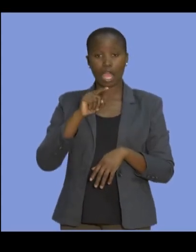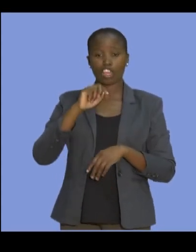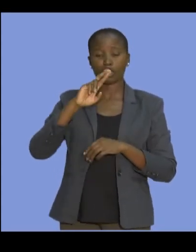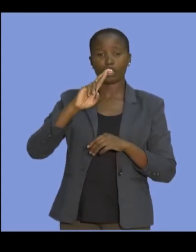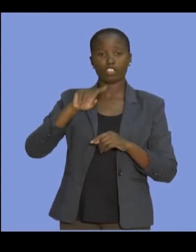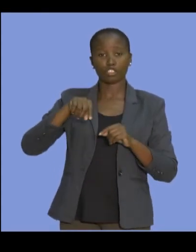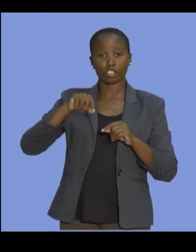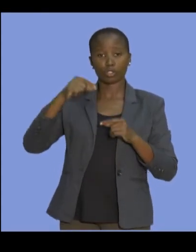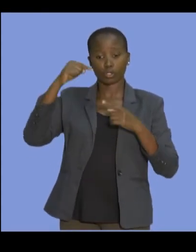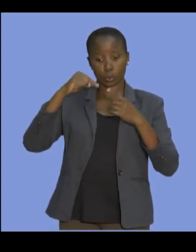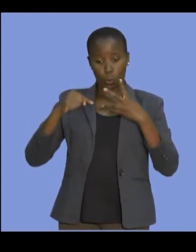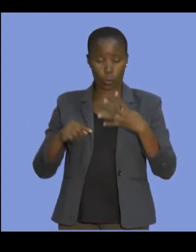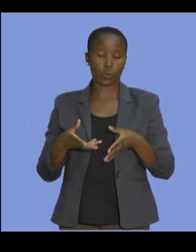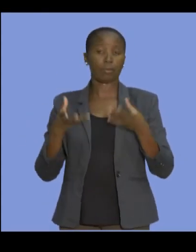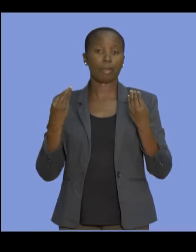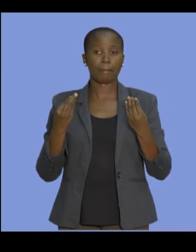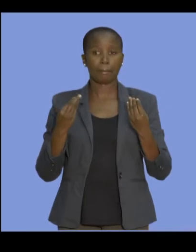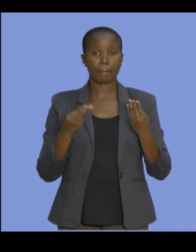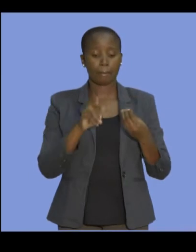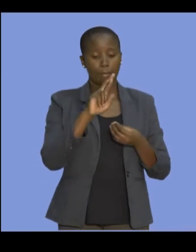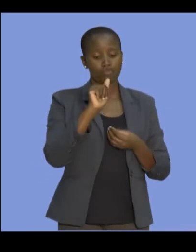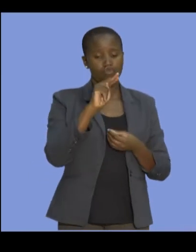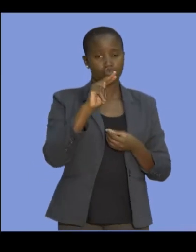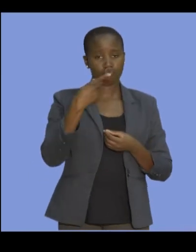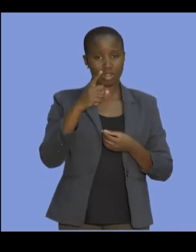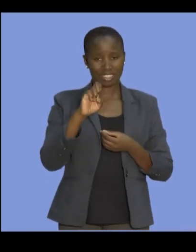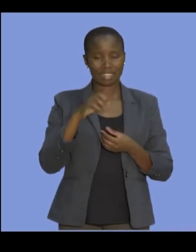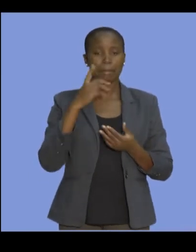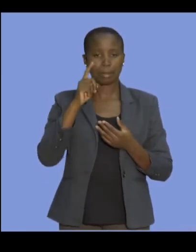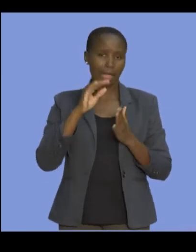will be higher and the scores less consistent.